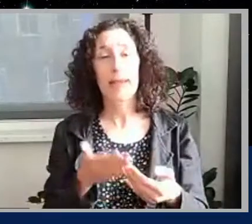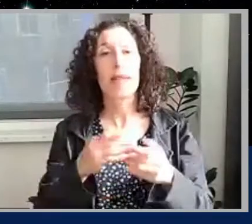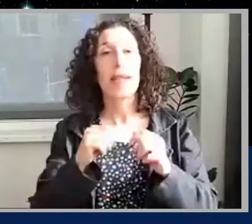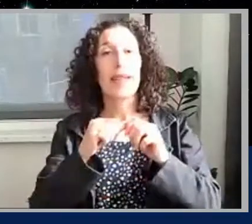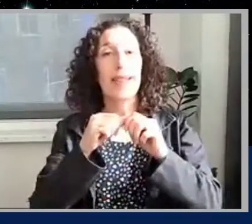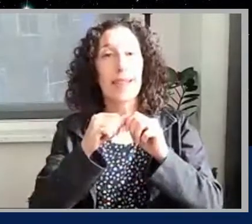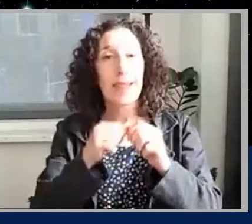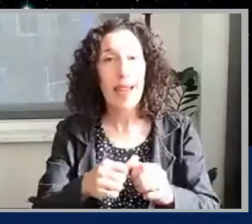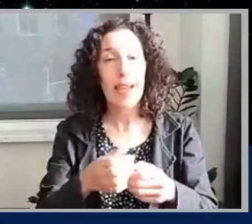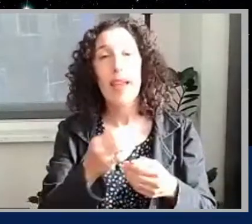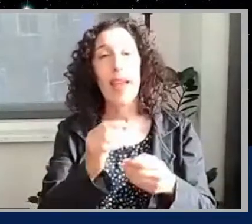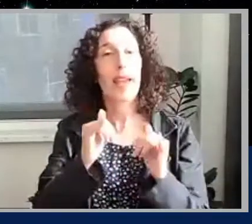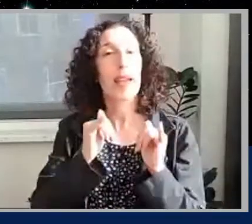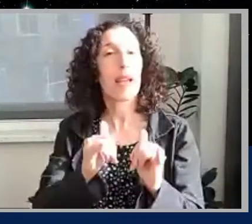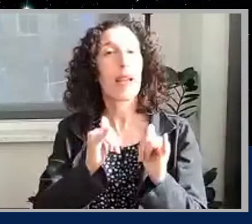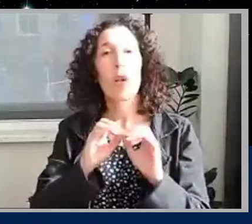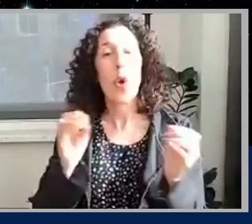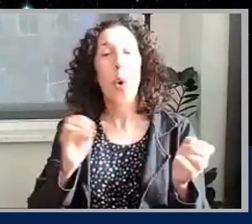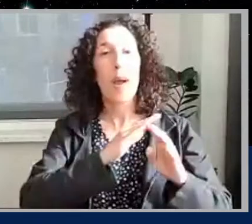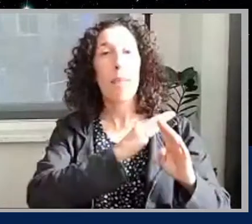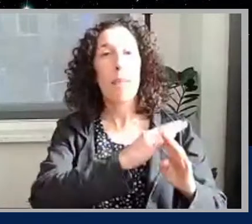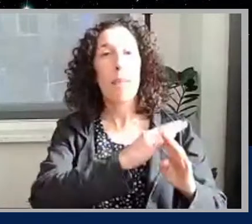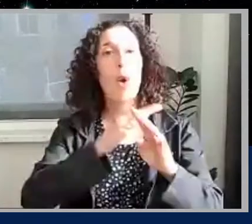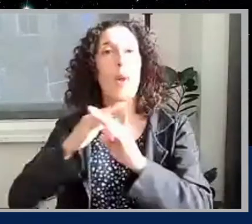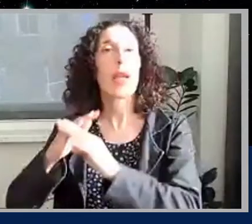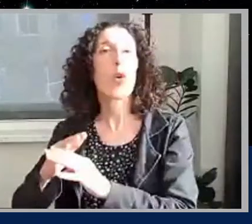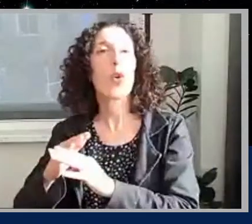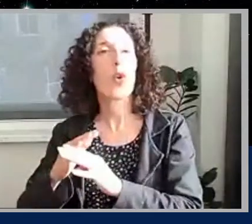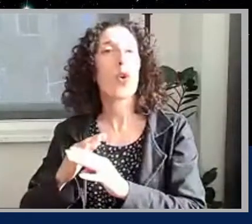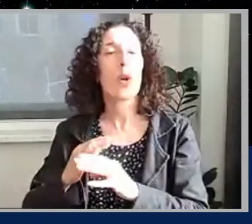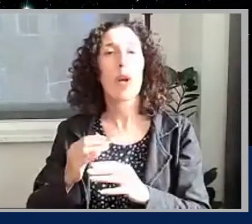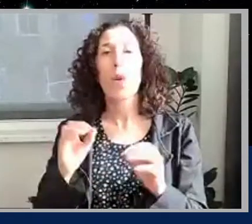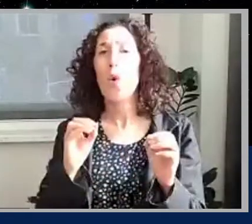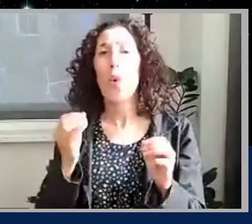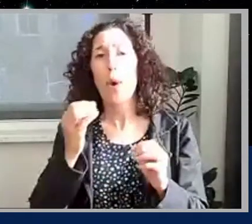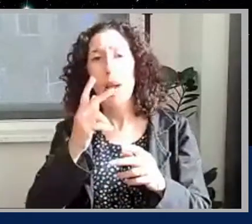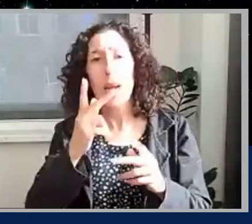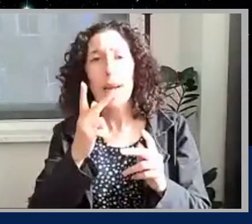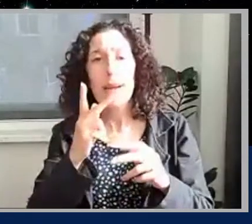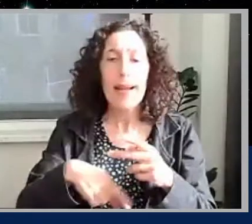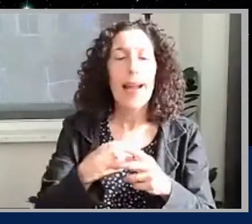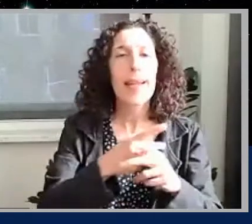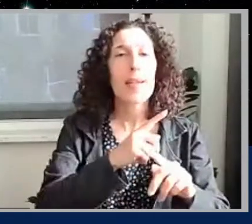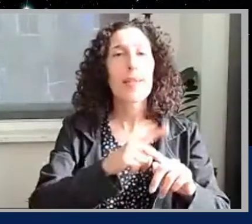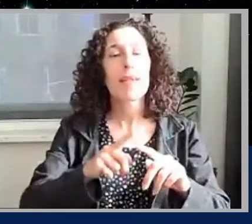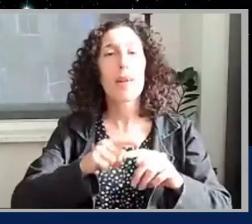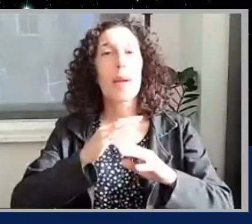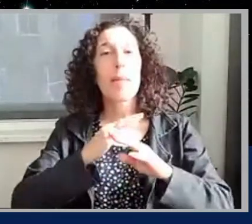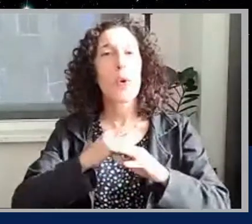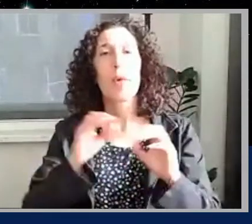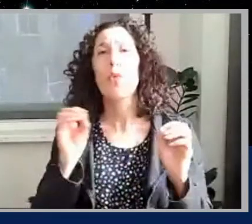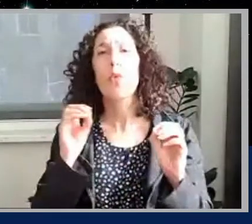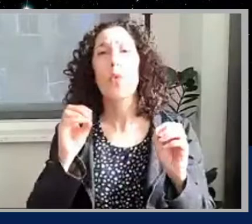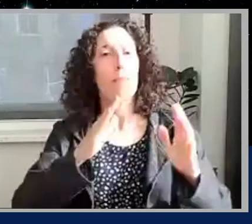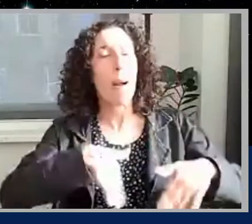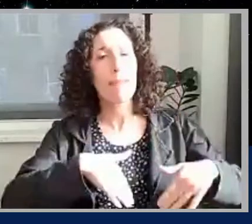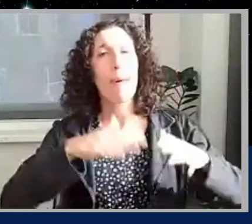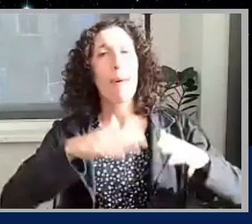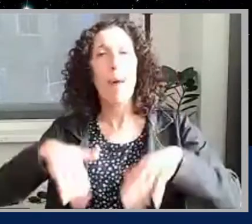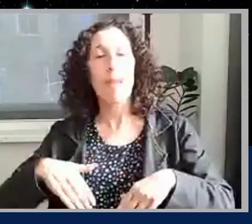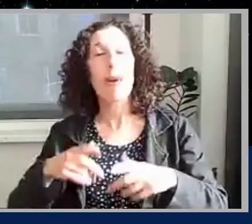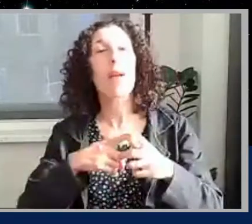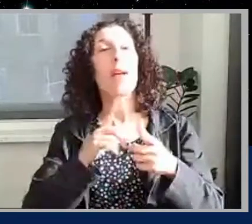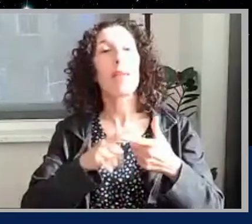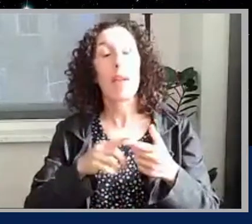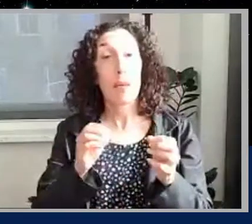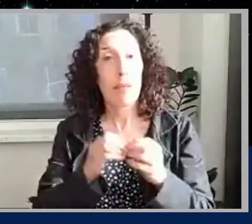way. Because just like Kimberly said, the more minds that we have in the room, the more diverse thought that we have around problems, the more